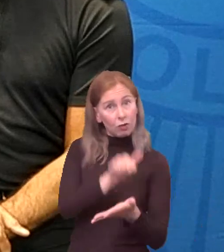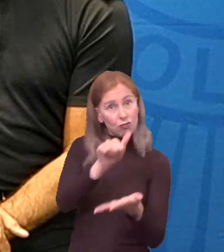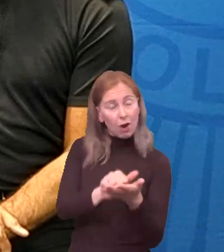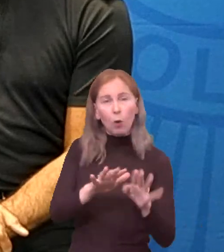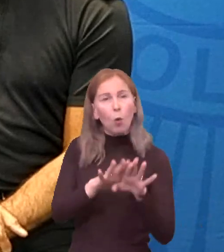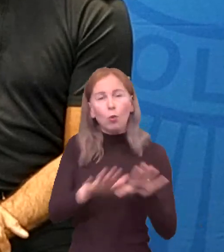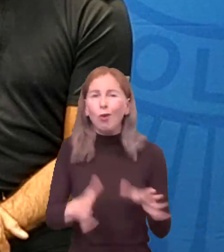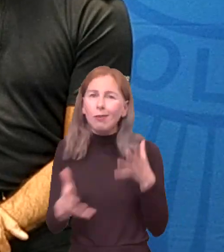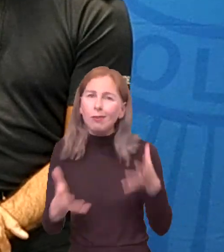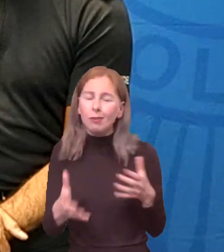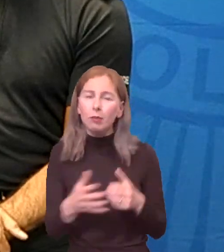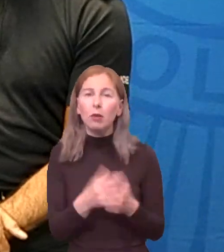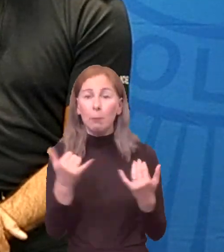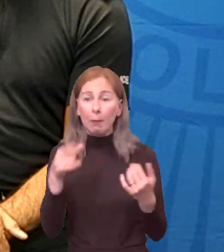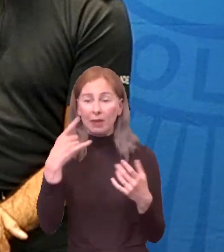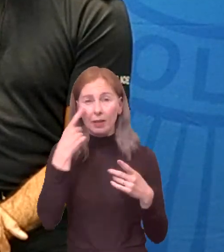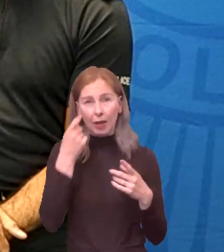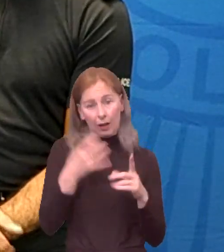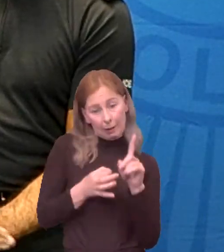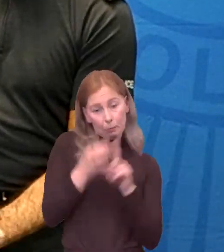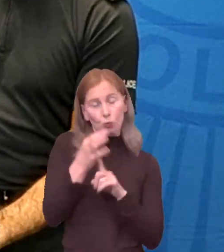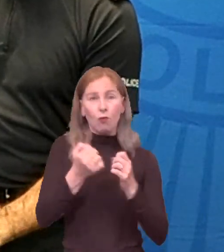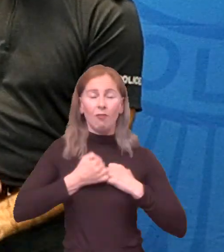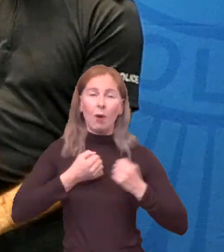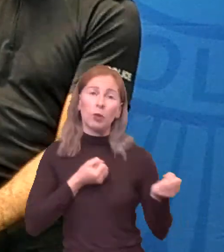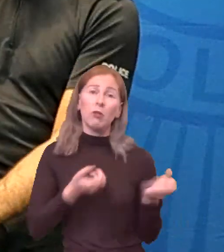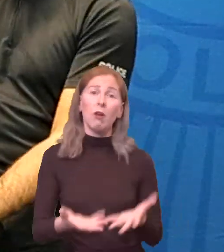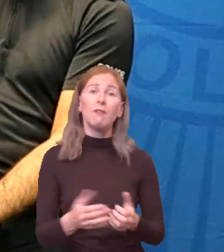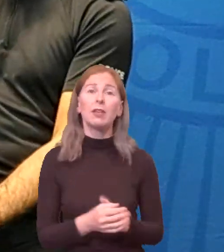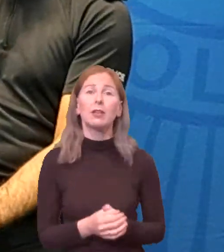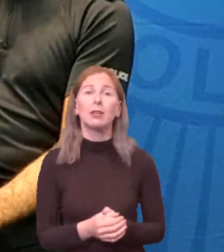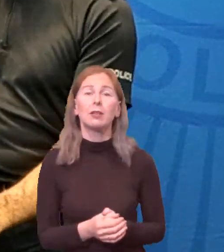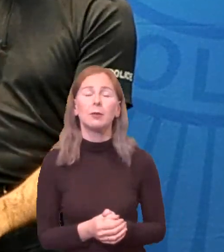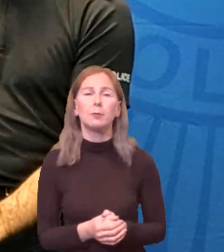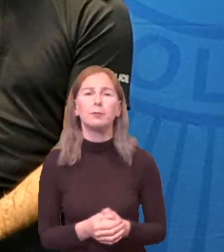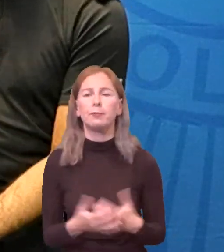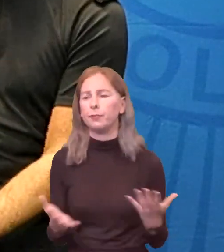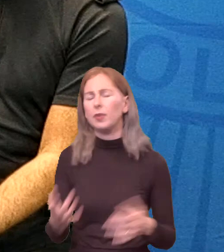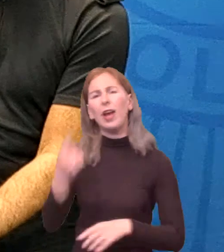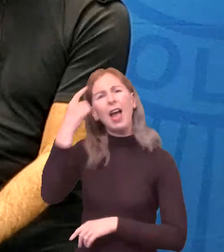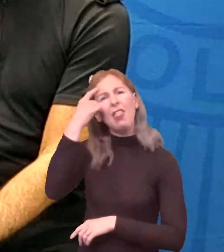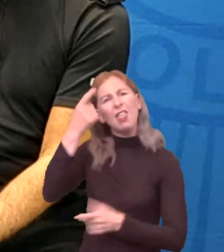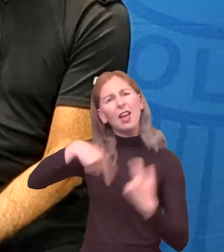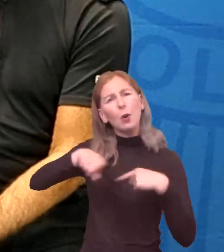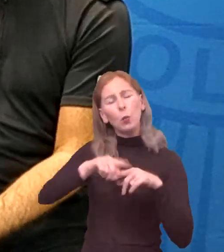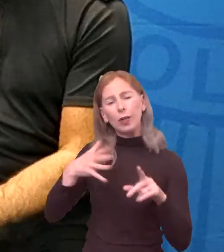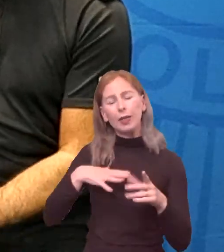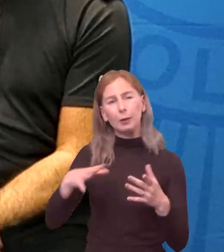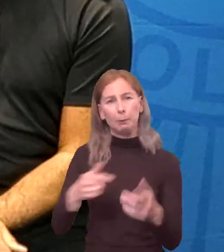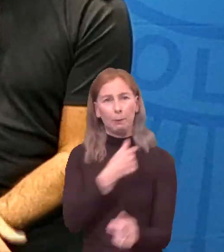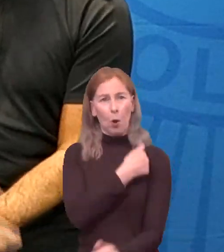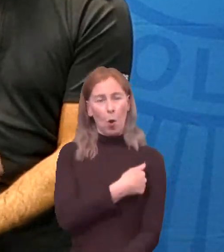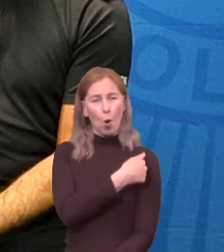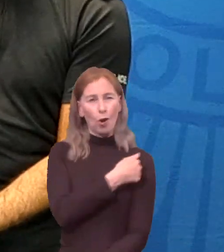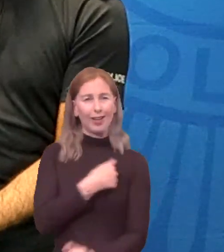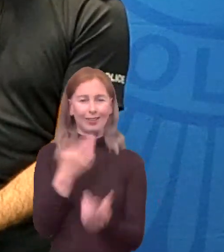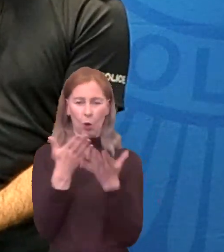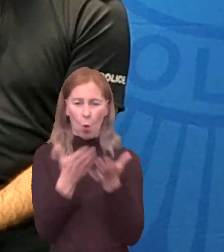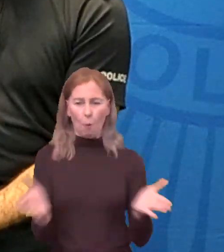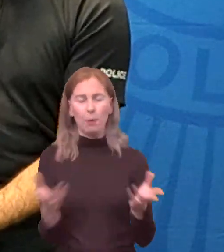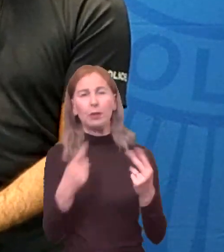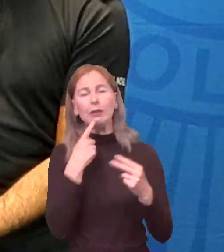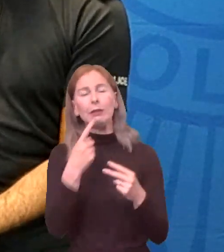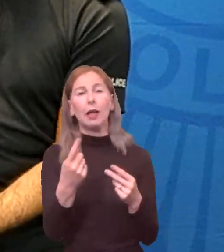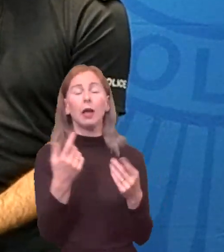or whether we can improve in any way. I think we probably just need to be a bit open and honest that we have not delivered